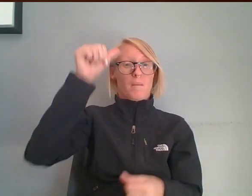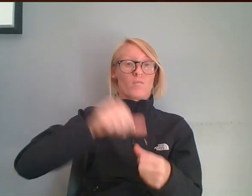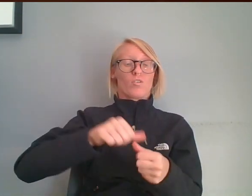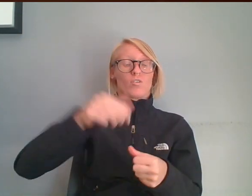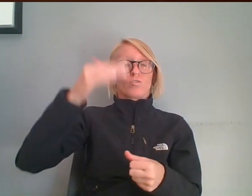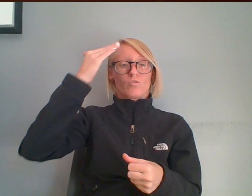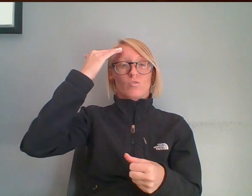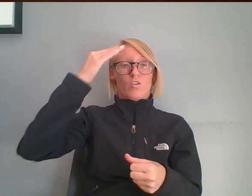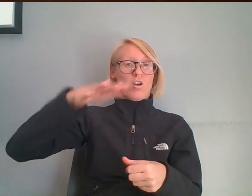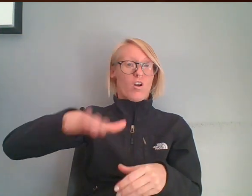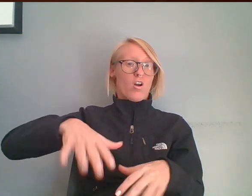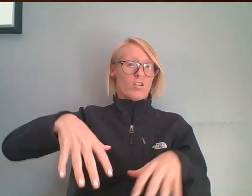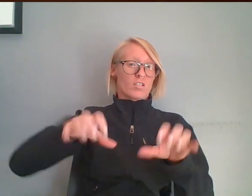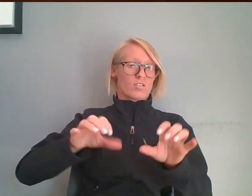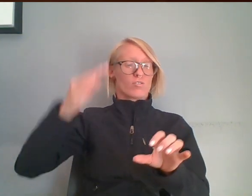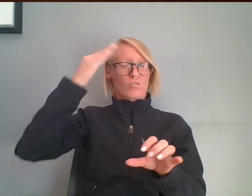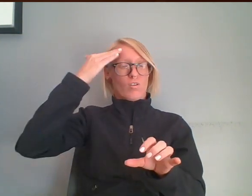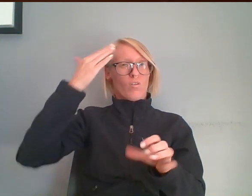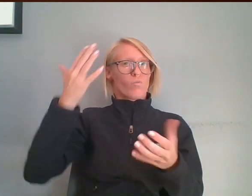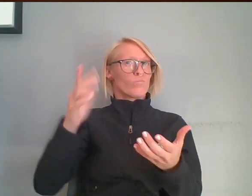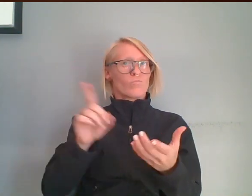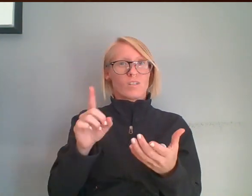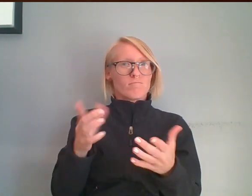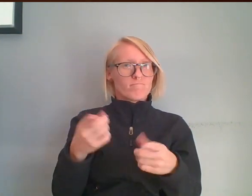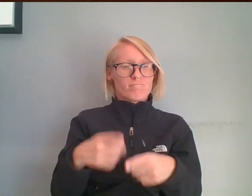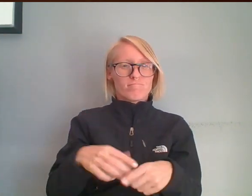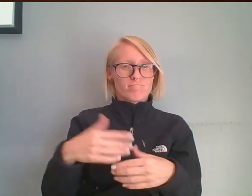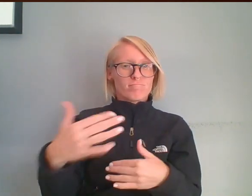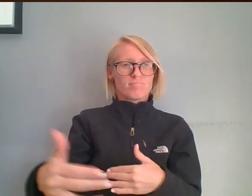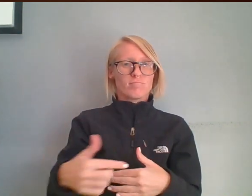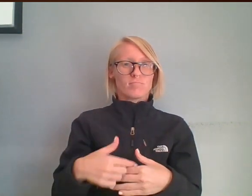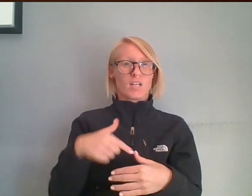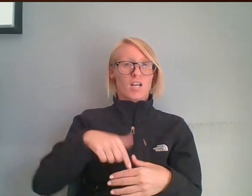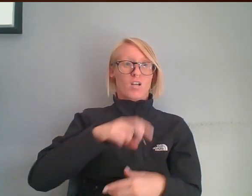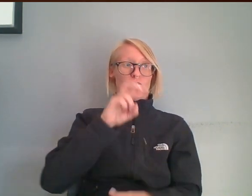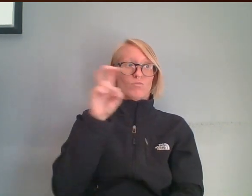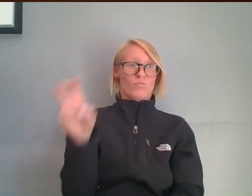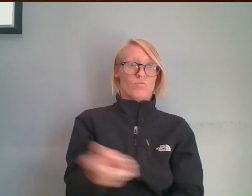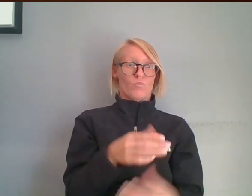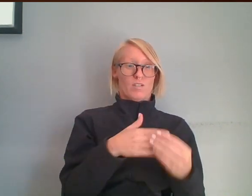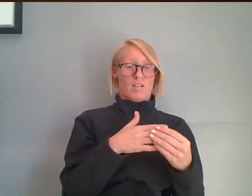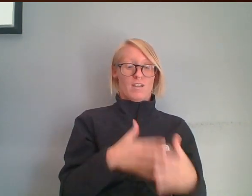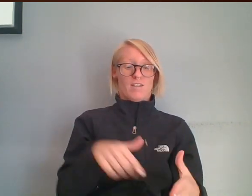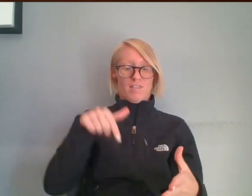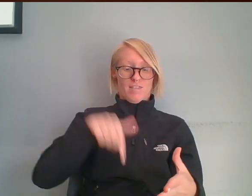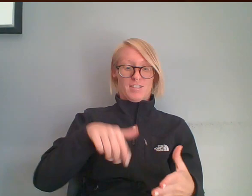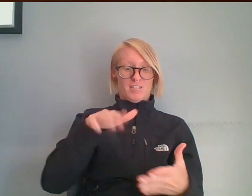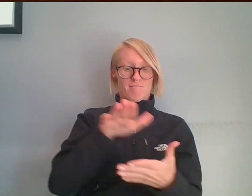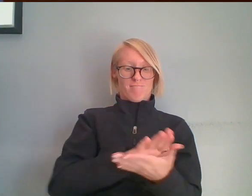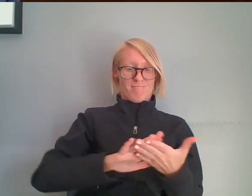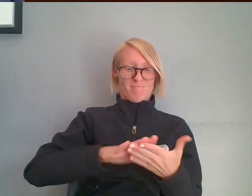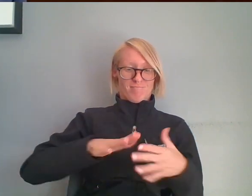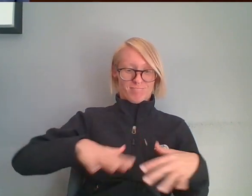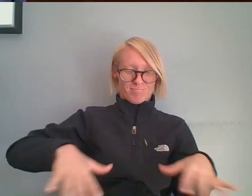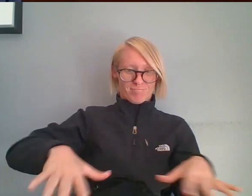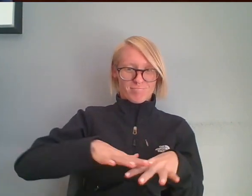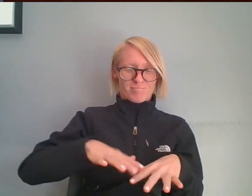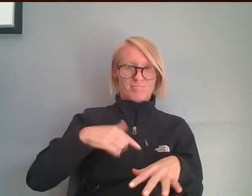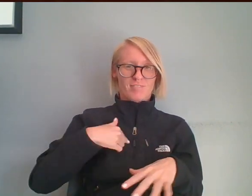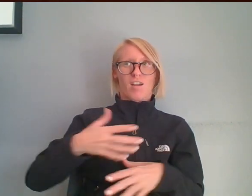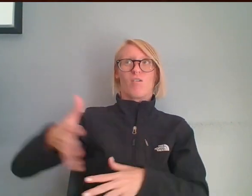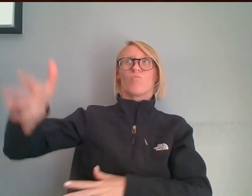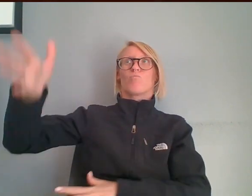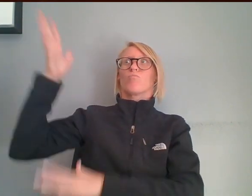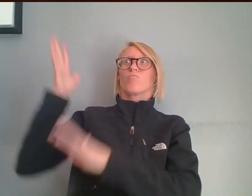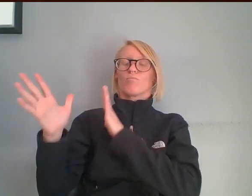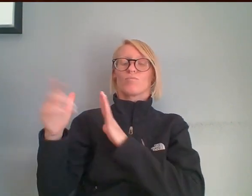with it. When I was a tour guide on this campus many, many, many years ago, what do you think the single